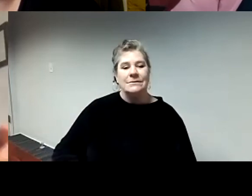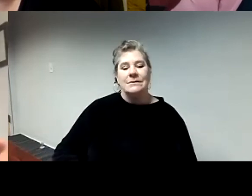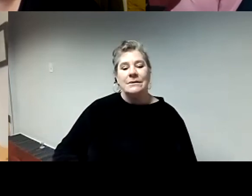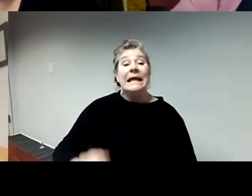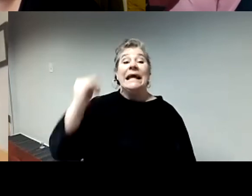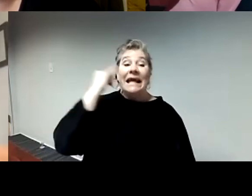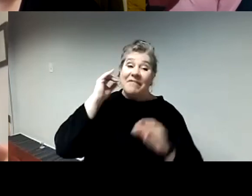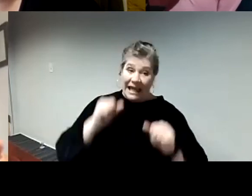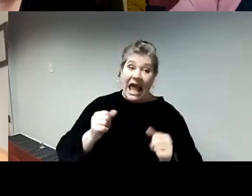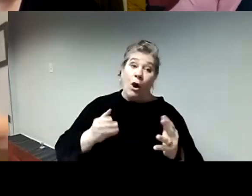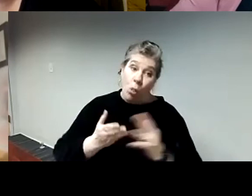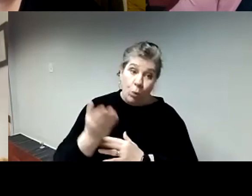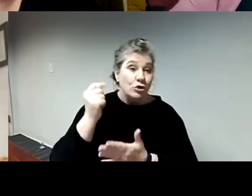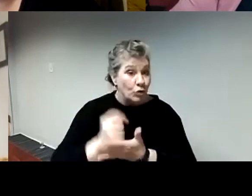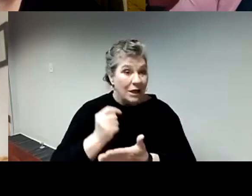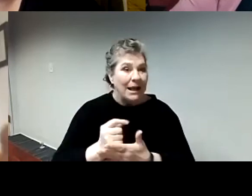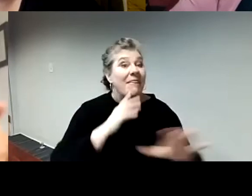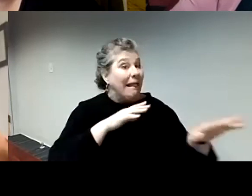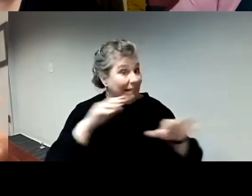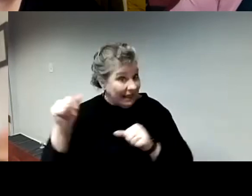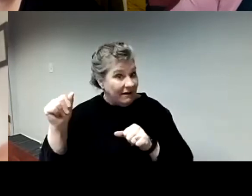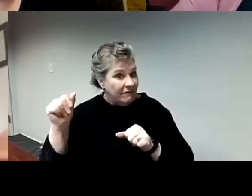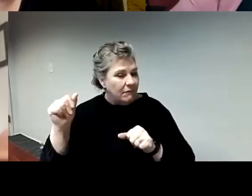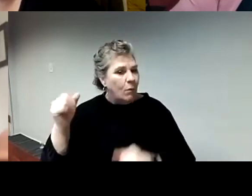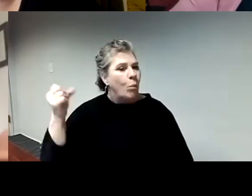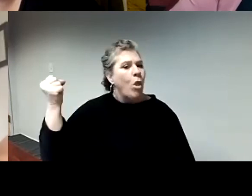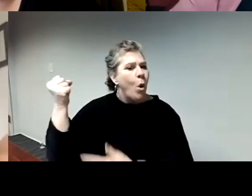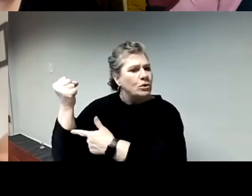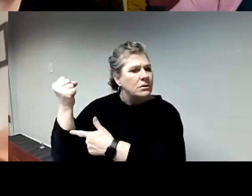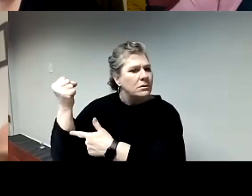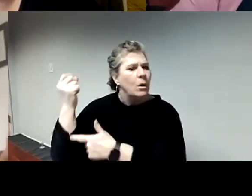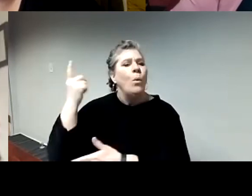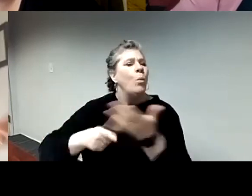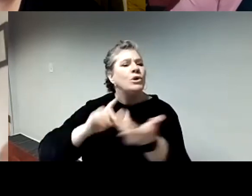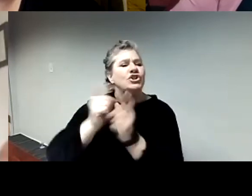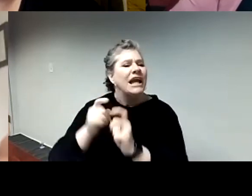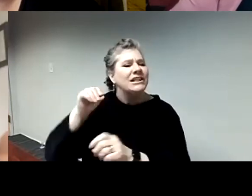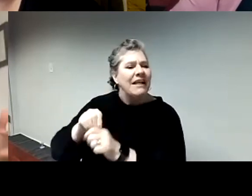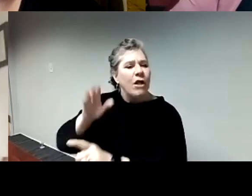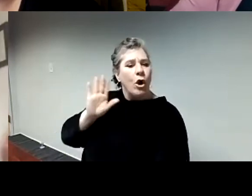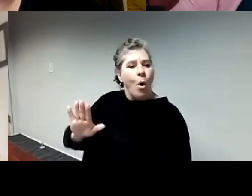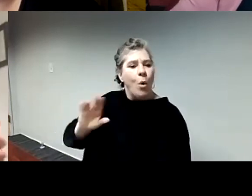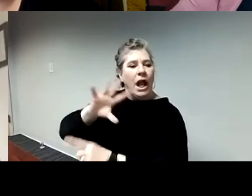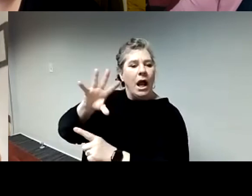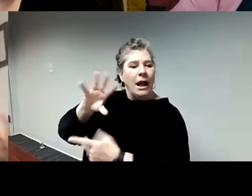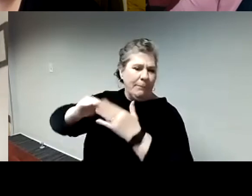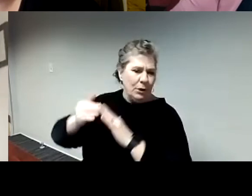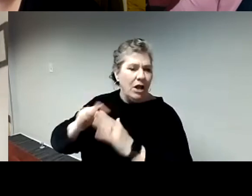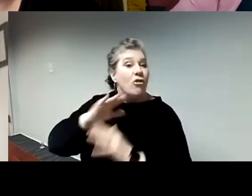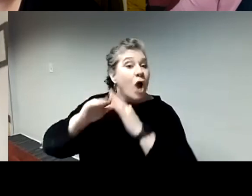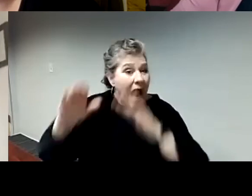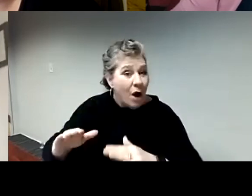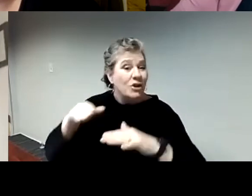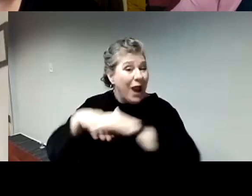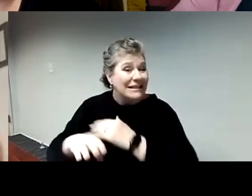If they can move through treatment and then they leave, what's changed in their community? What's changed in their household? What's changed in terms of their access